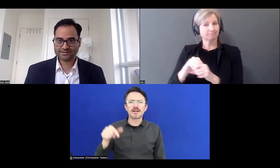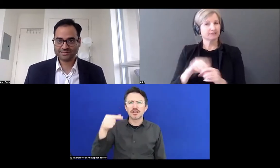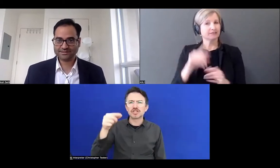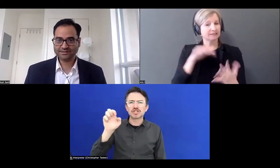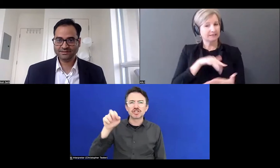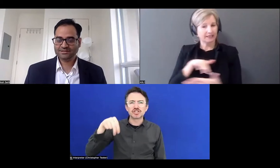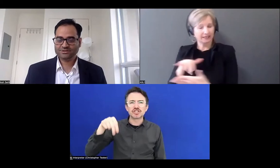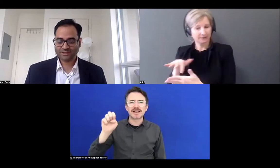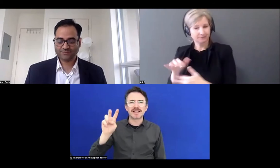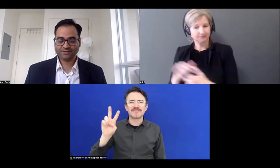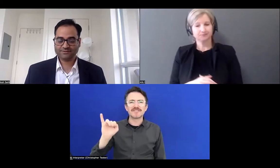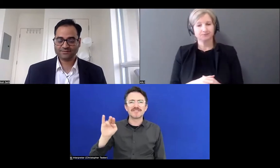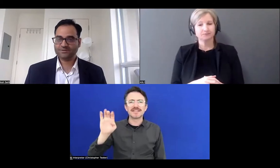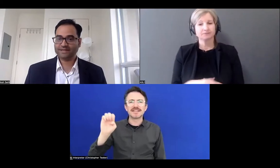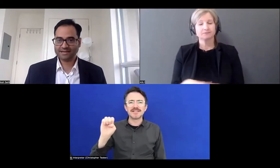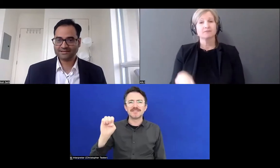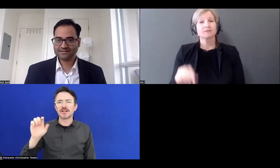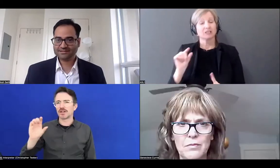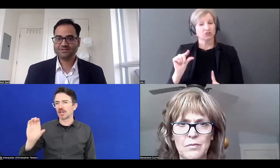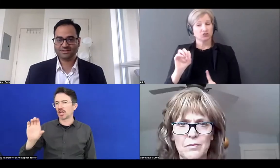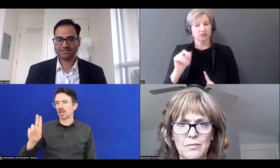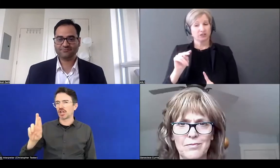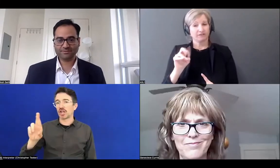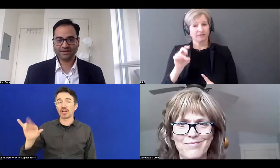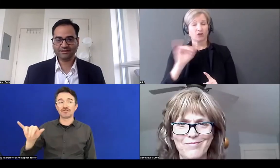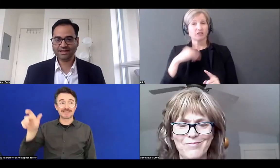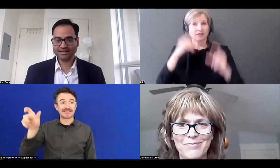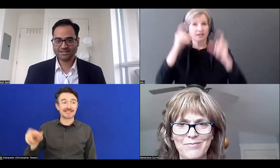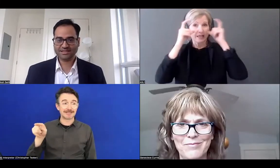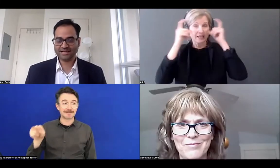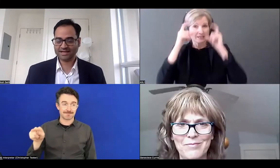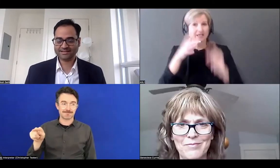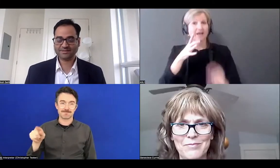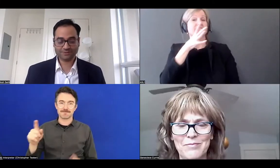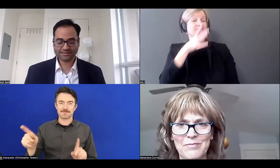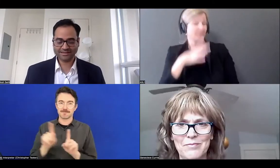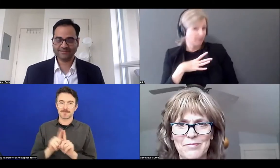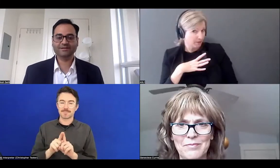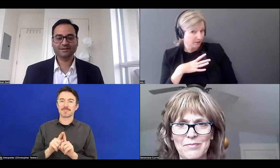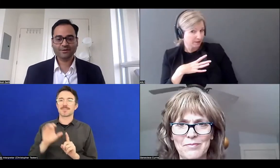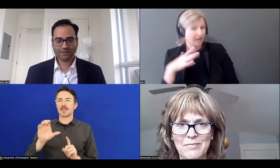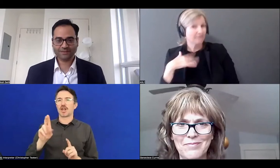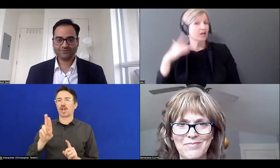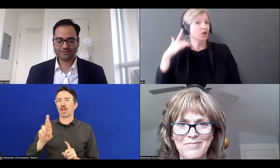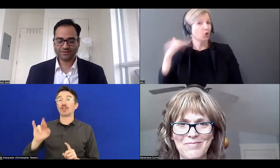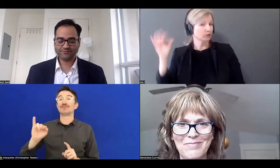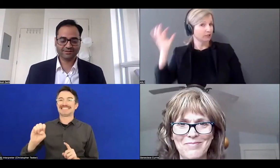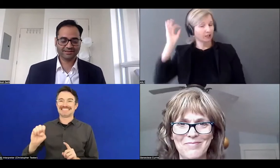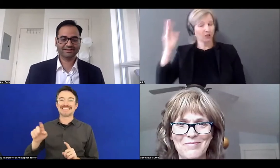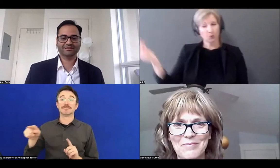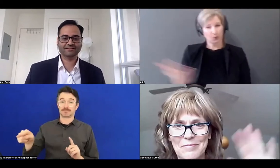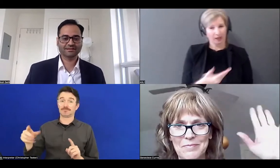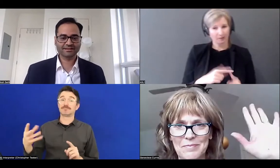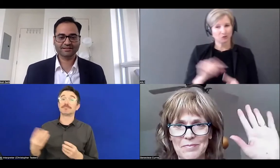shadow presenter. Genevieve is wearing glasses. She's a female, and she has golden hair. Welcome, Genevieve.